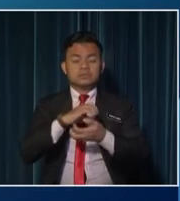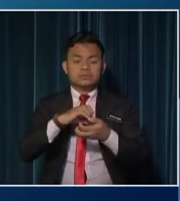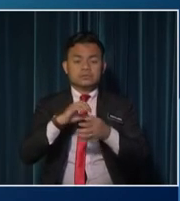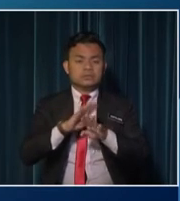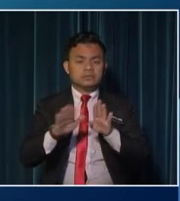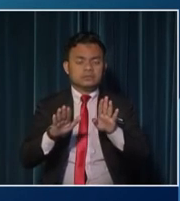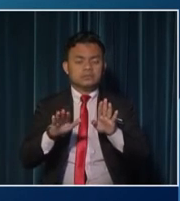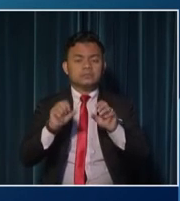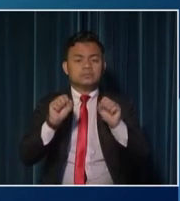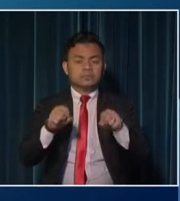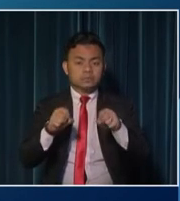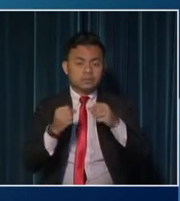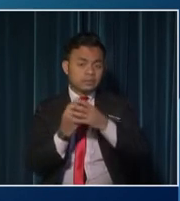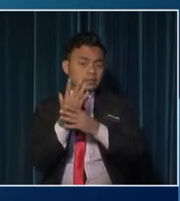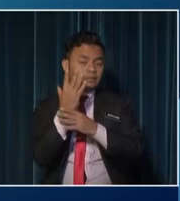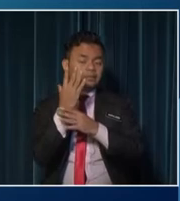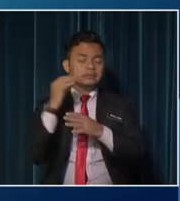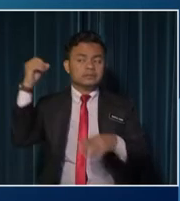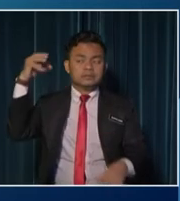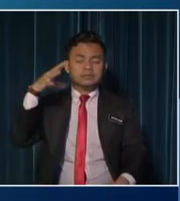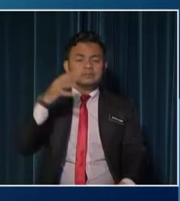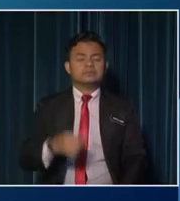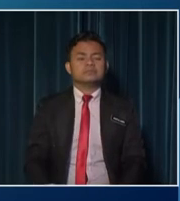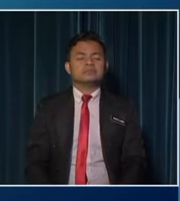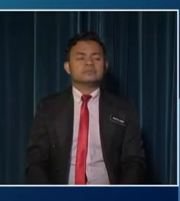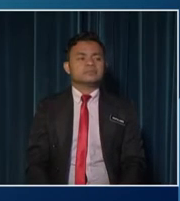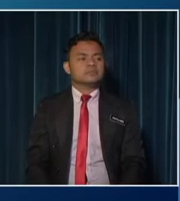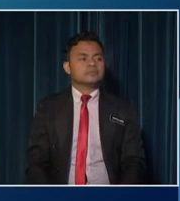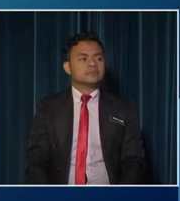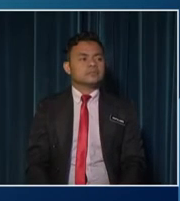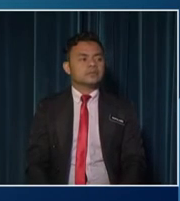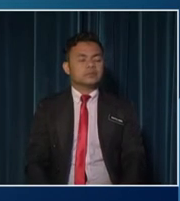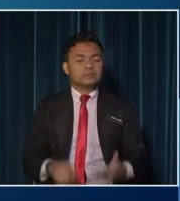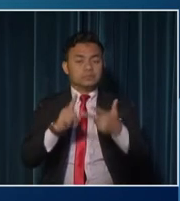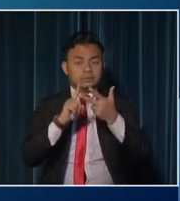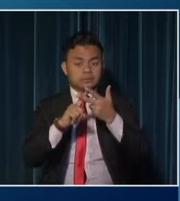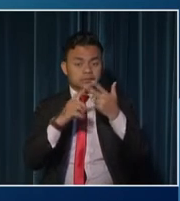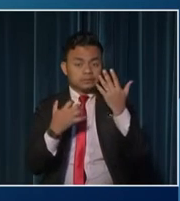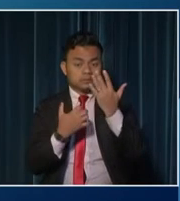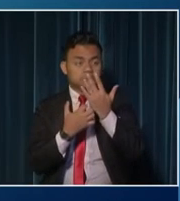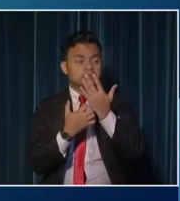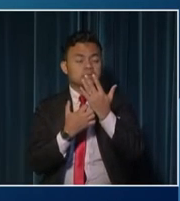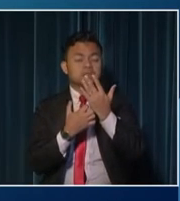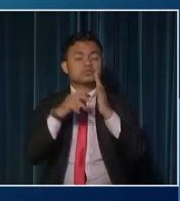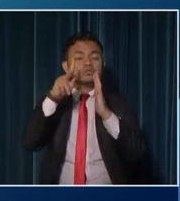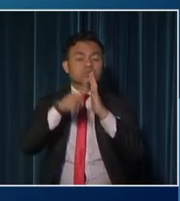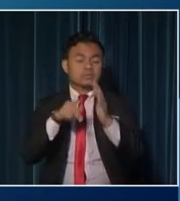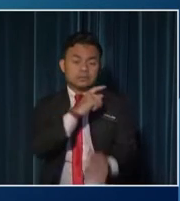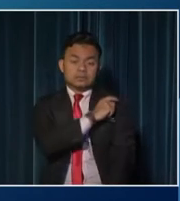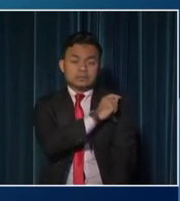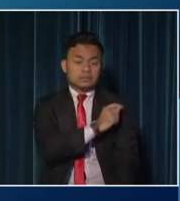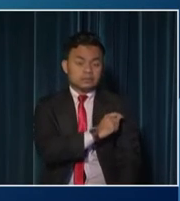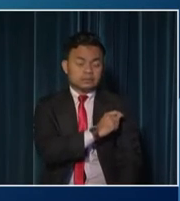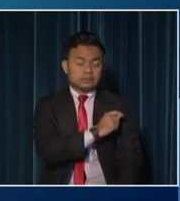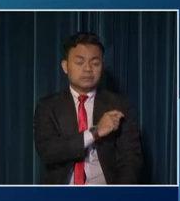Third, the dry cell lacks energy. When the dry cells lack energy, electric